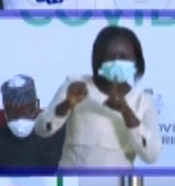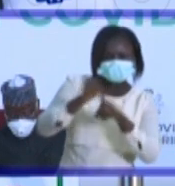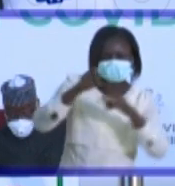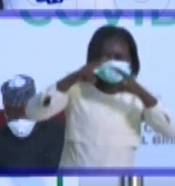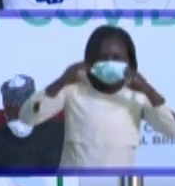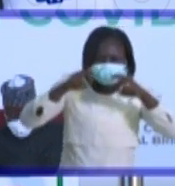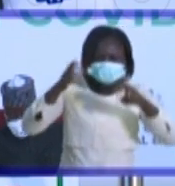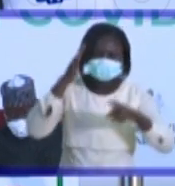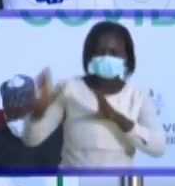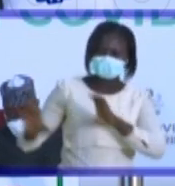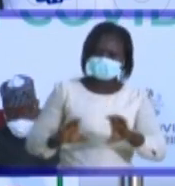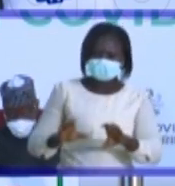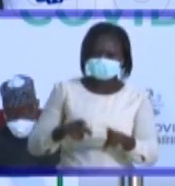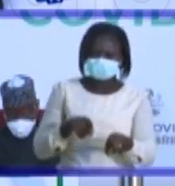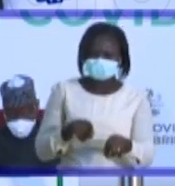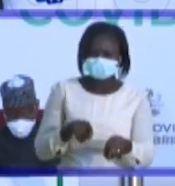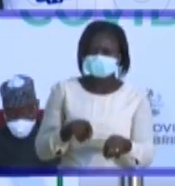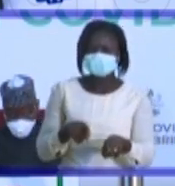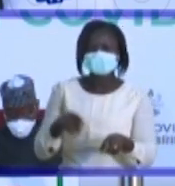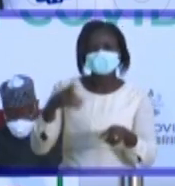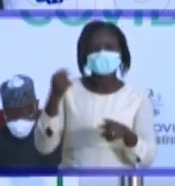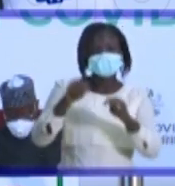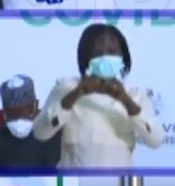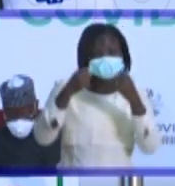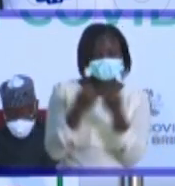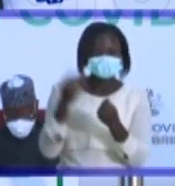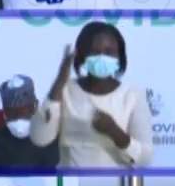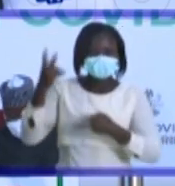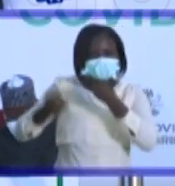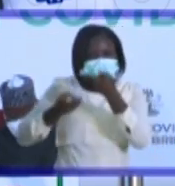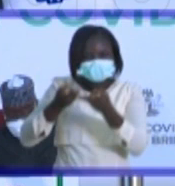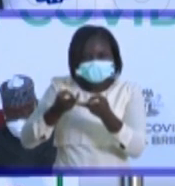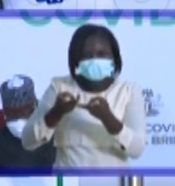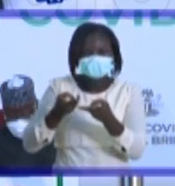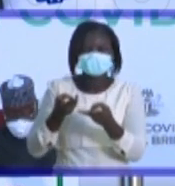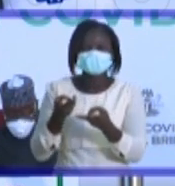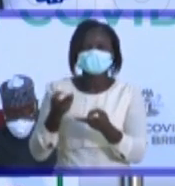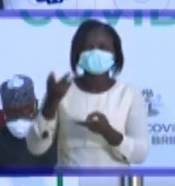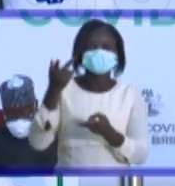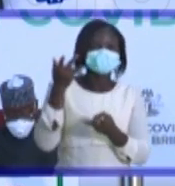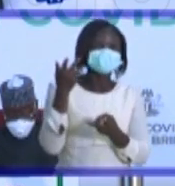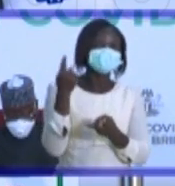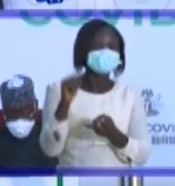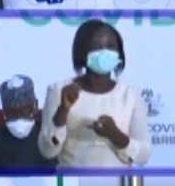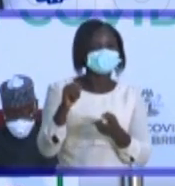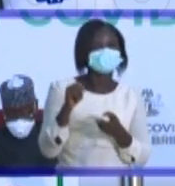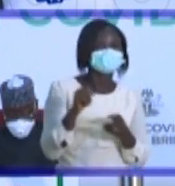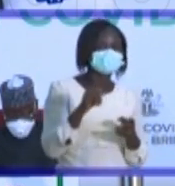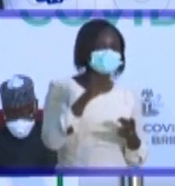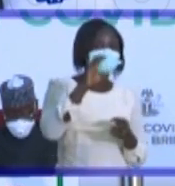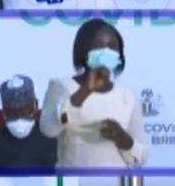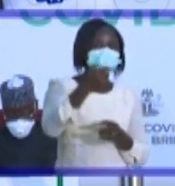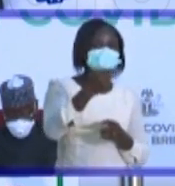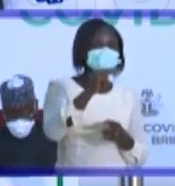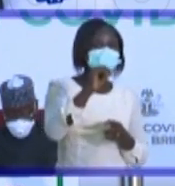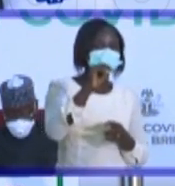will be conducted. The team will also visit the contiguous Ogun State on the